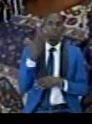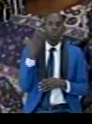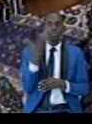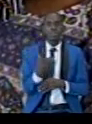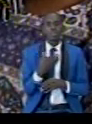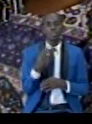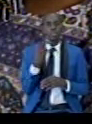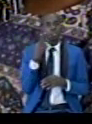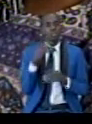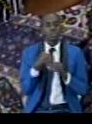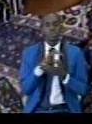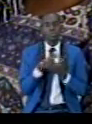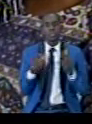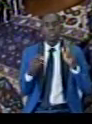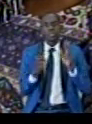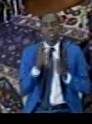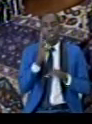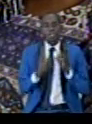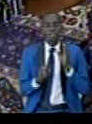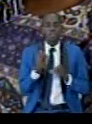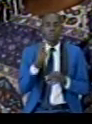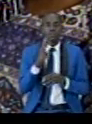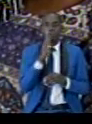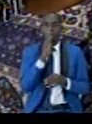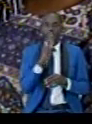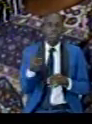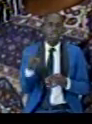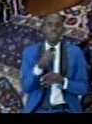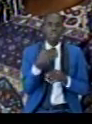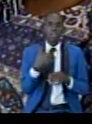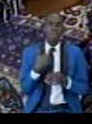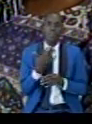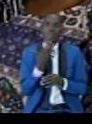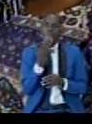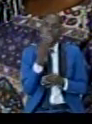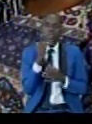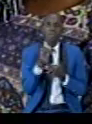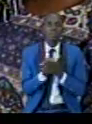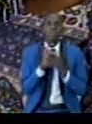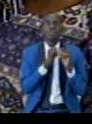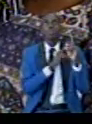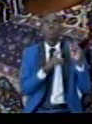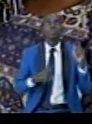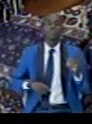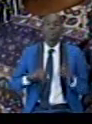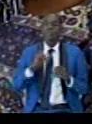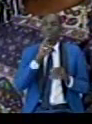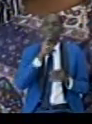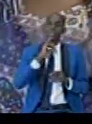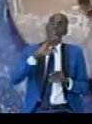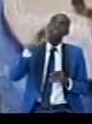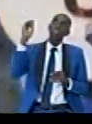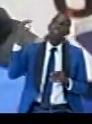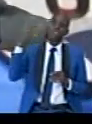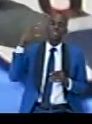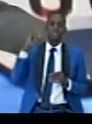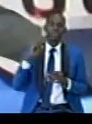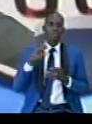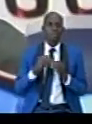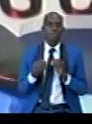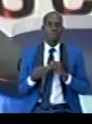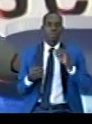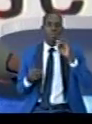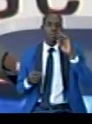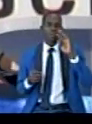if so be ye have tasted that the Lord is gracious. Verse 4, in verse 4, to